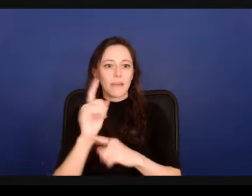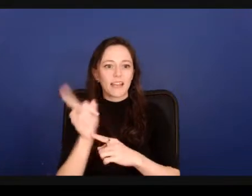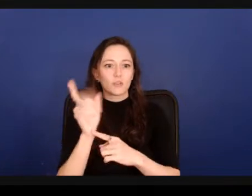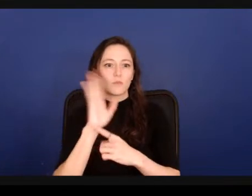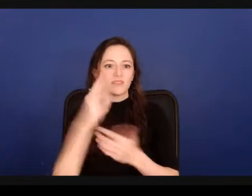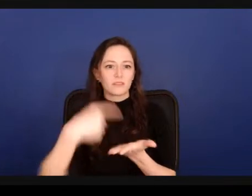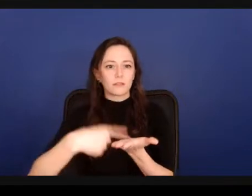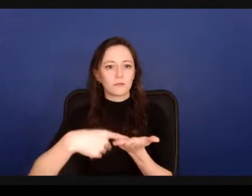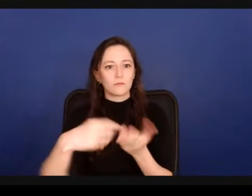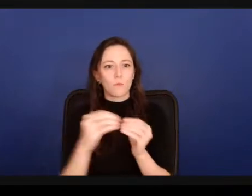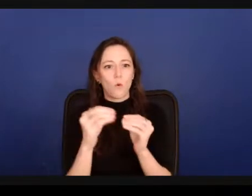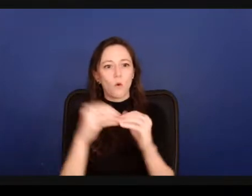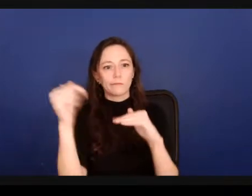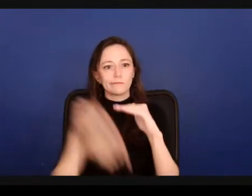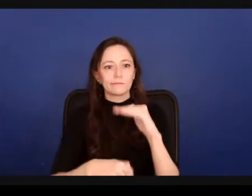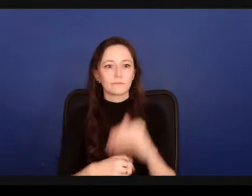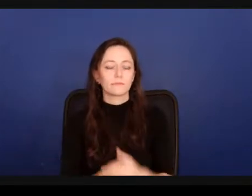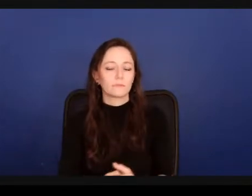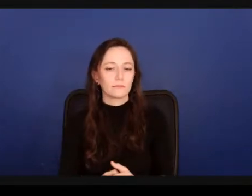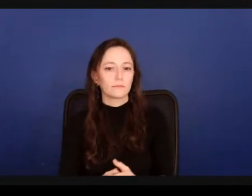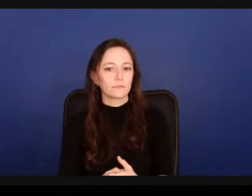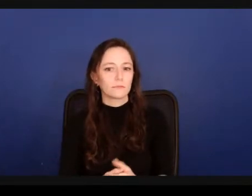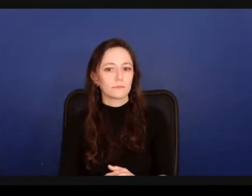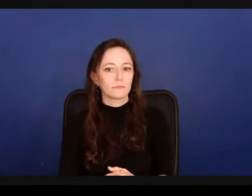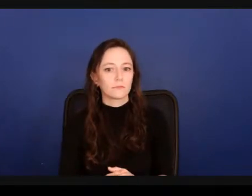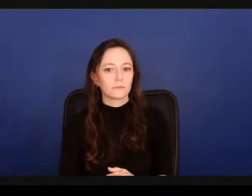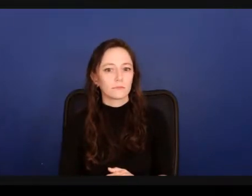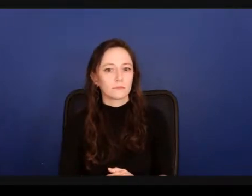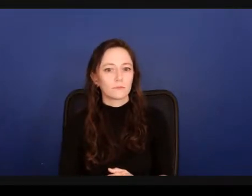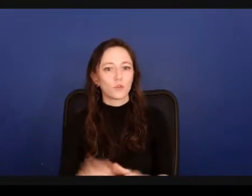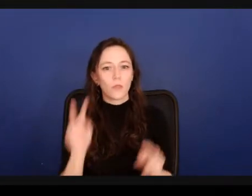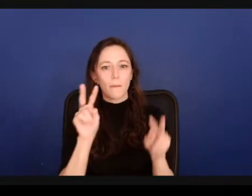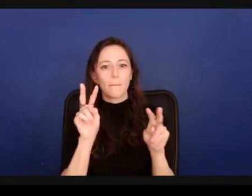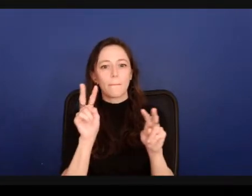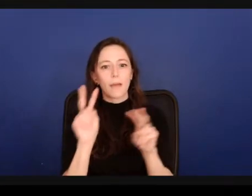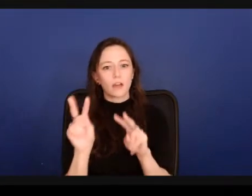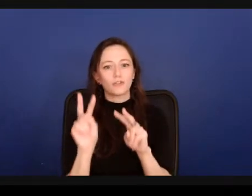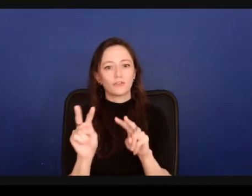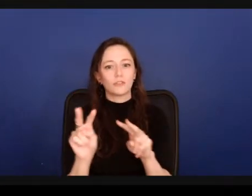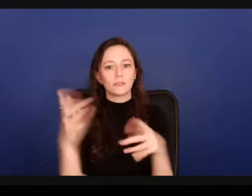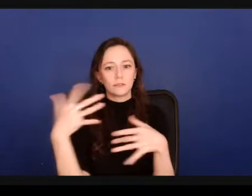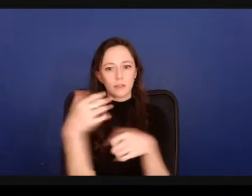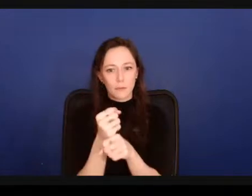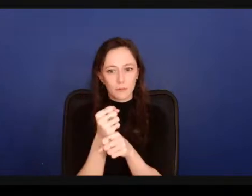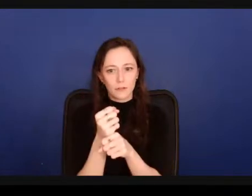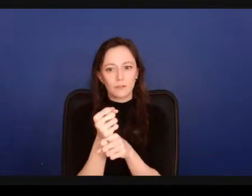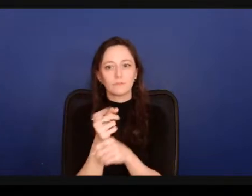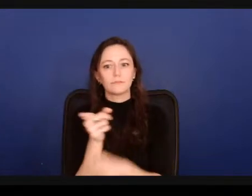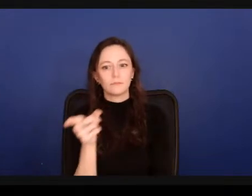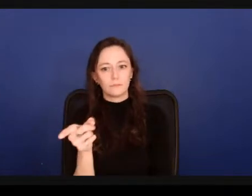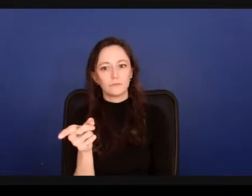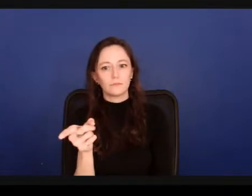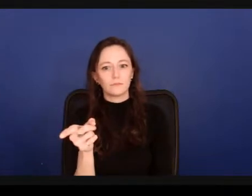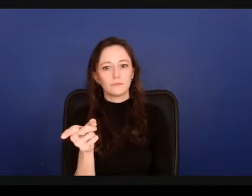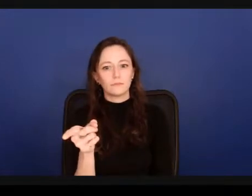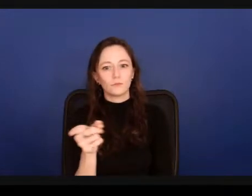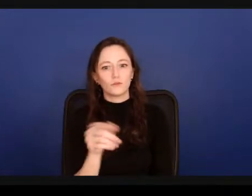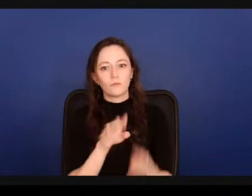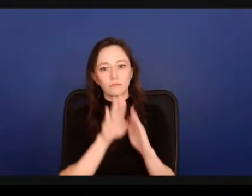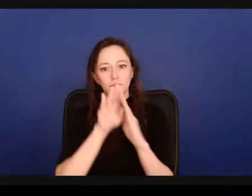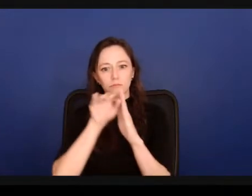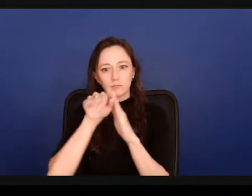our monitoring summary, on the east rift zone, the signal has been deflation. There might be some rain signal here at the